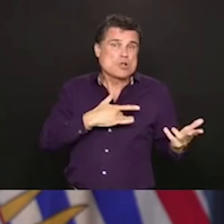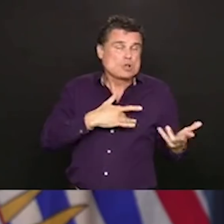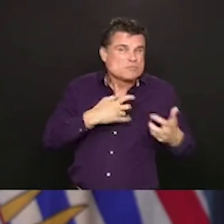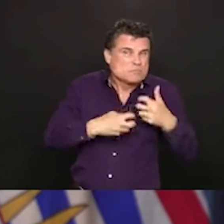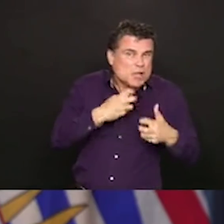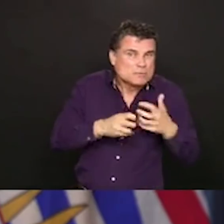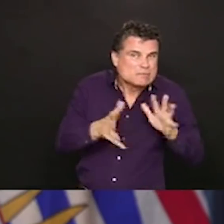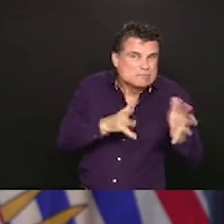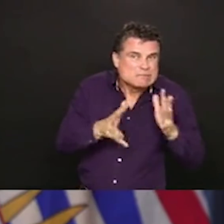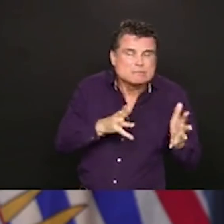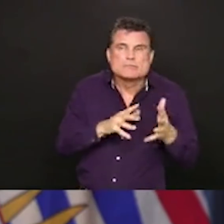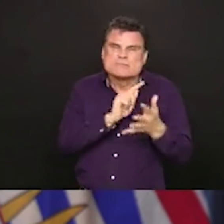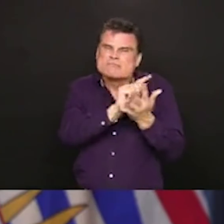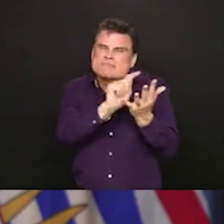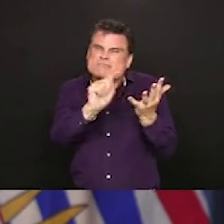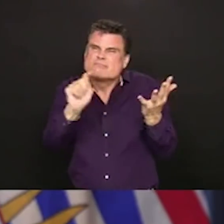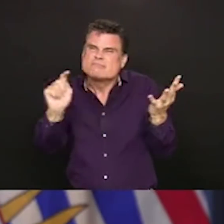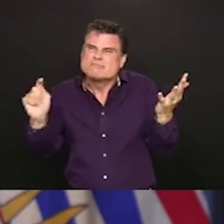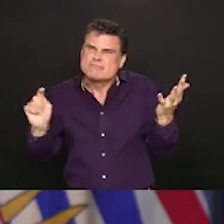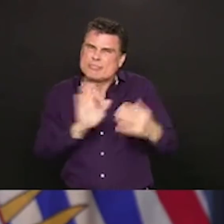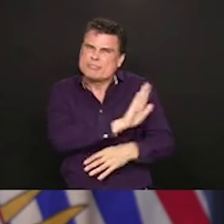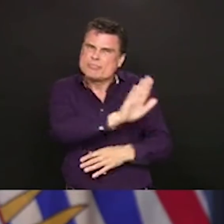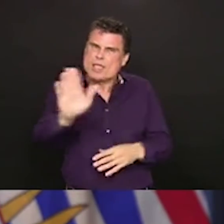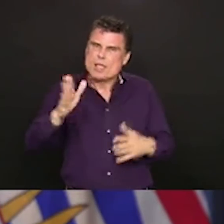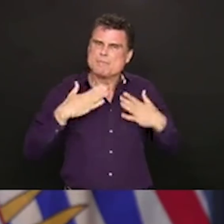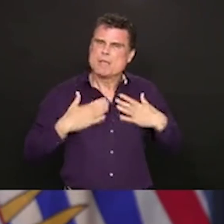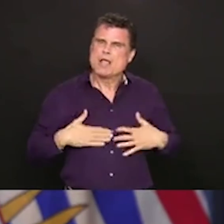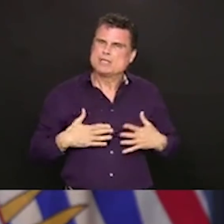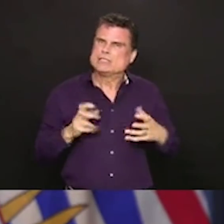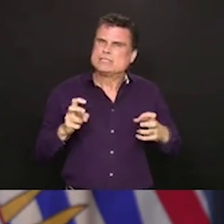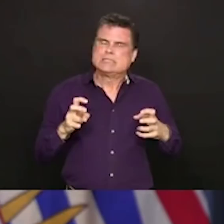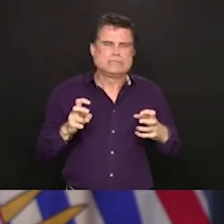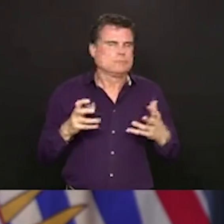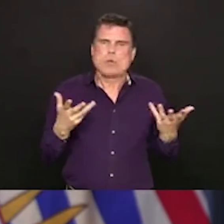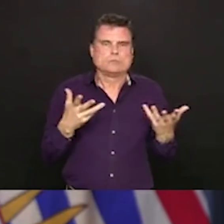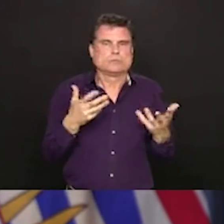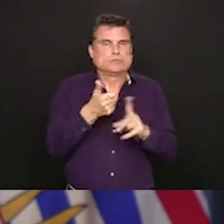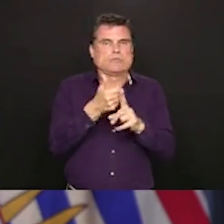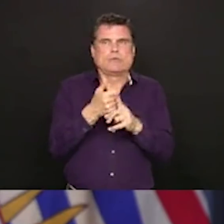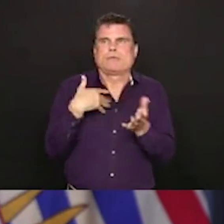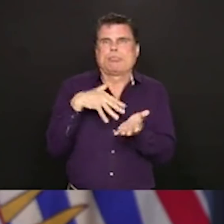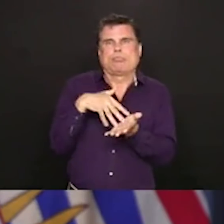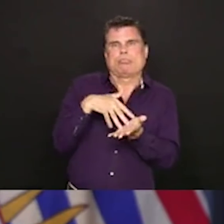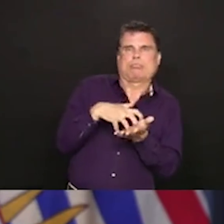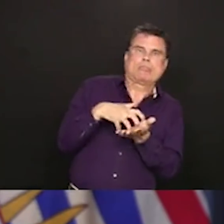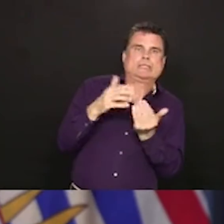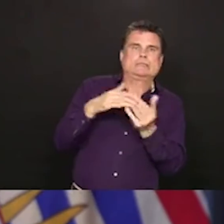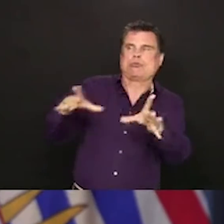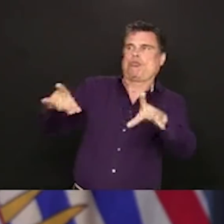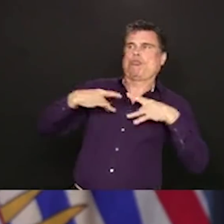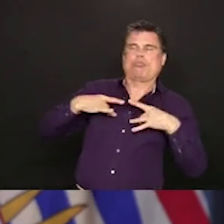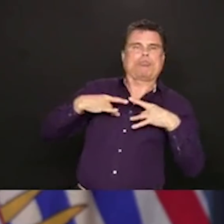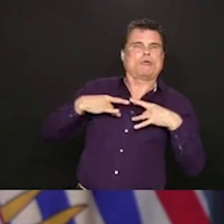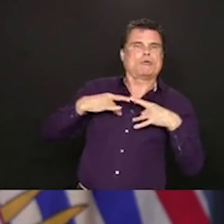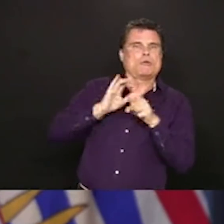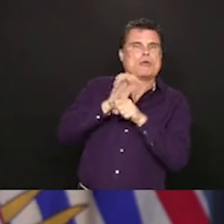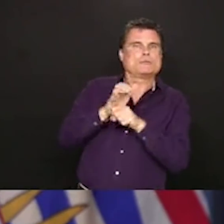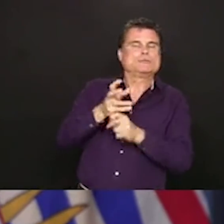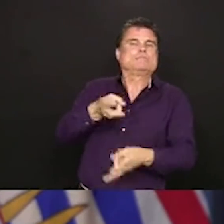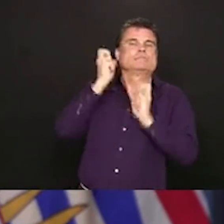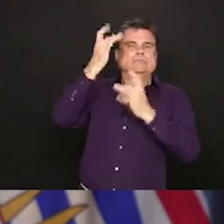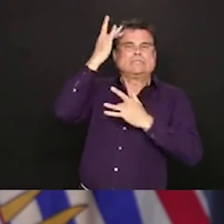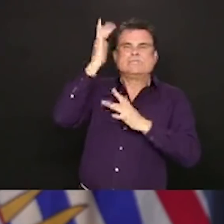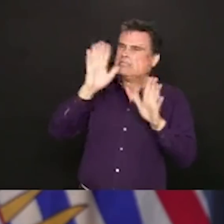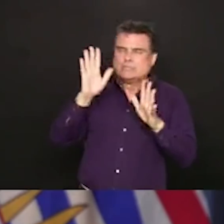that we are closest to are the ones that are more likely to be affected. So our focus needs to ensure that the